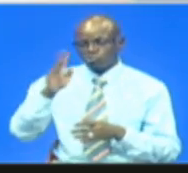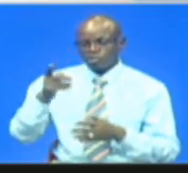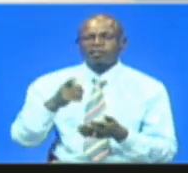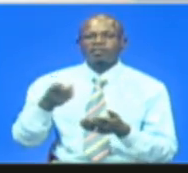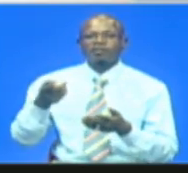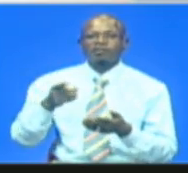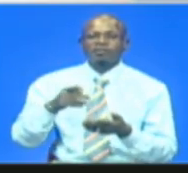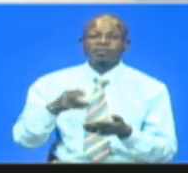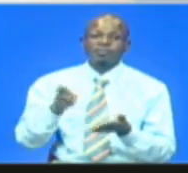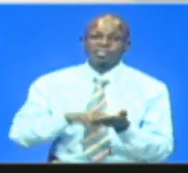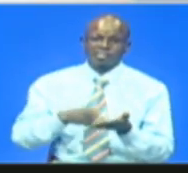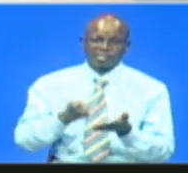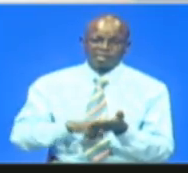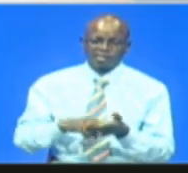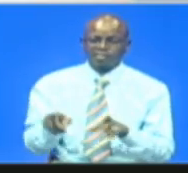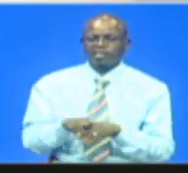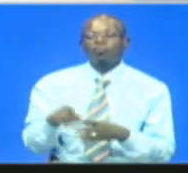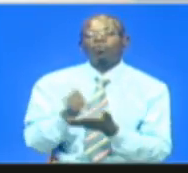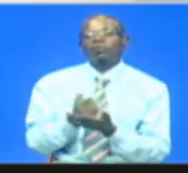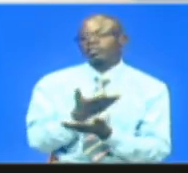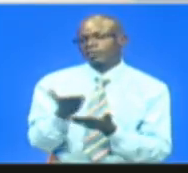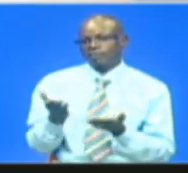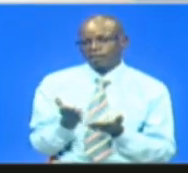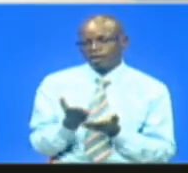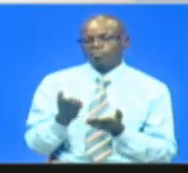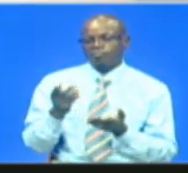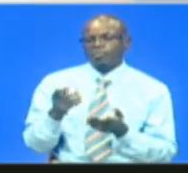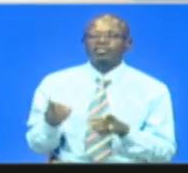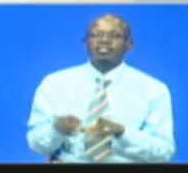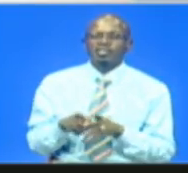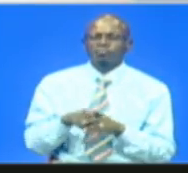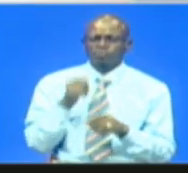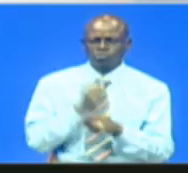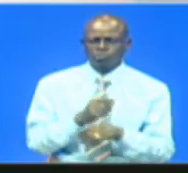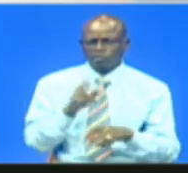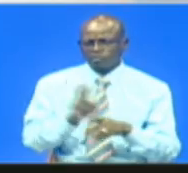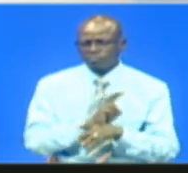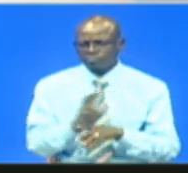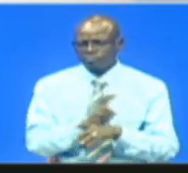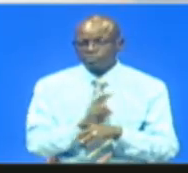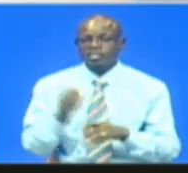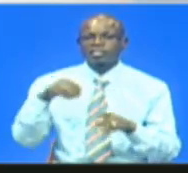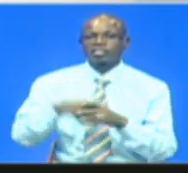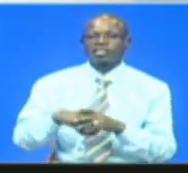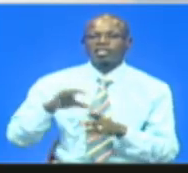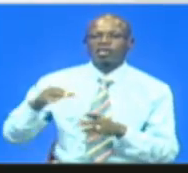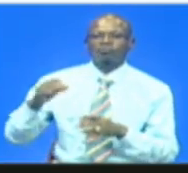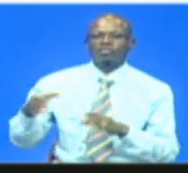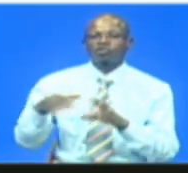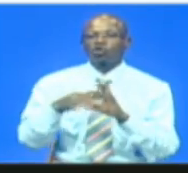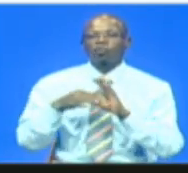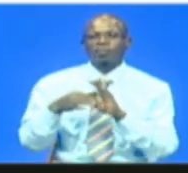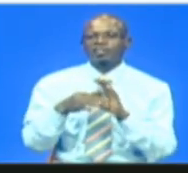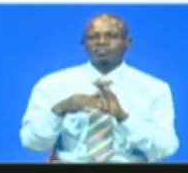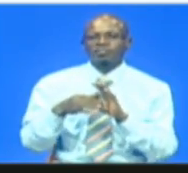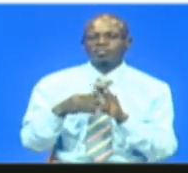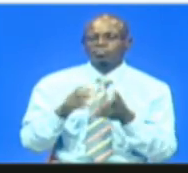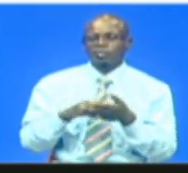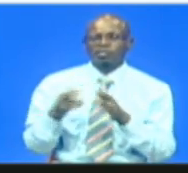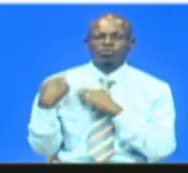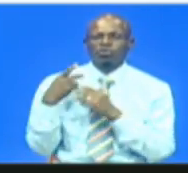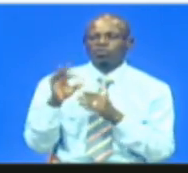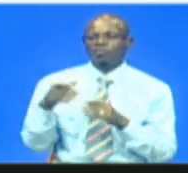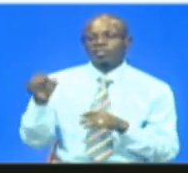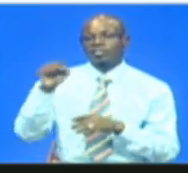cooperatives, auditing them, and carrying out inspections into the affairs of county cooperatives. The role of the